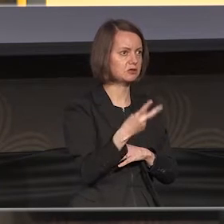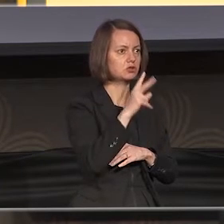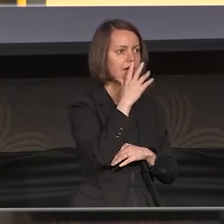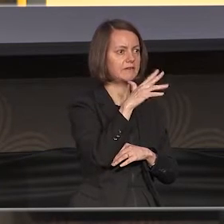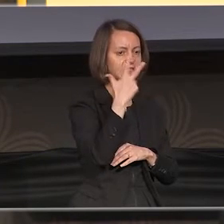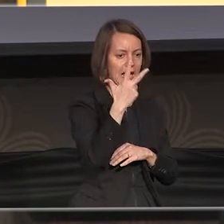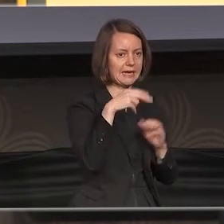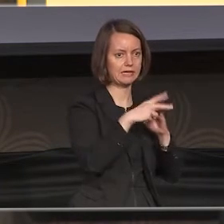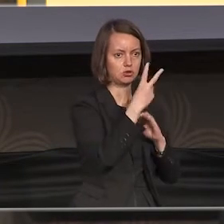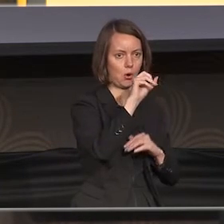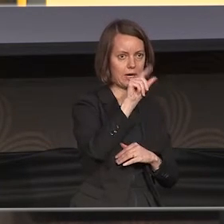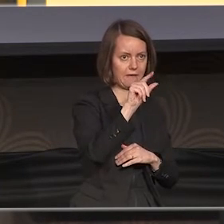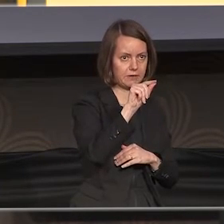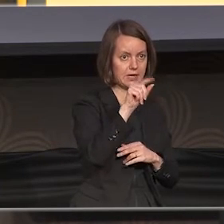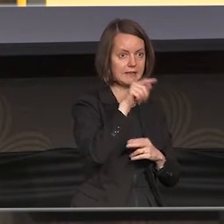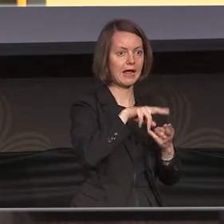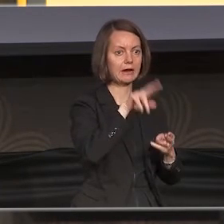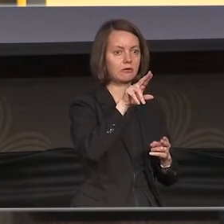21,258, up from